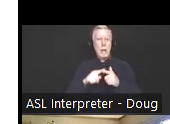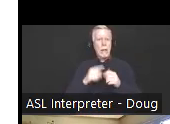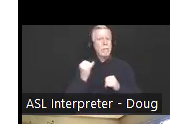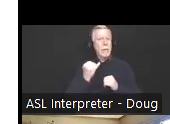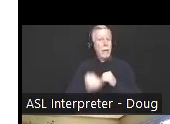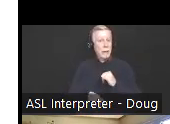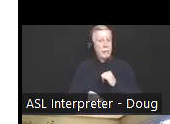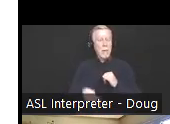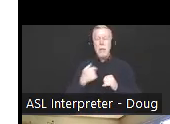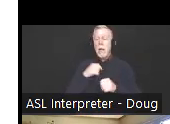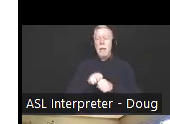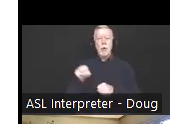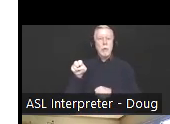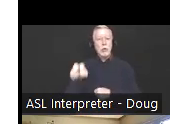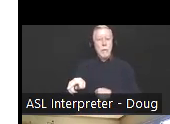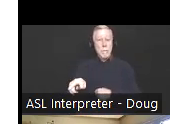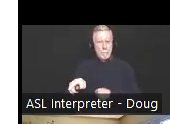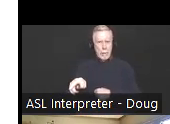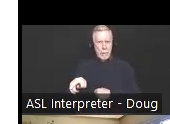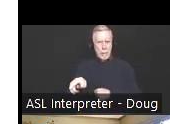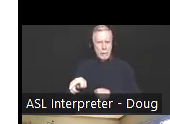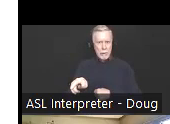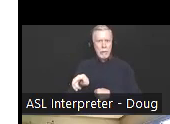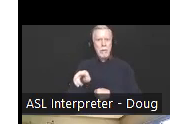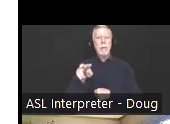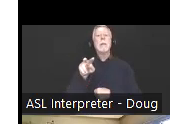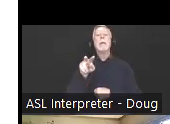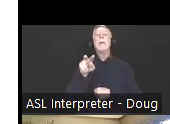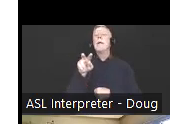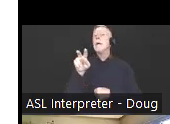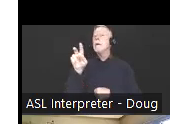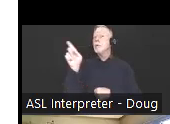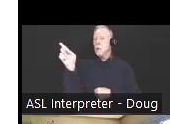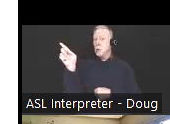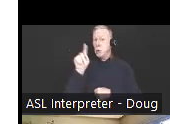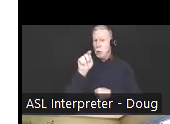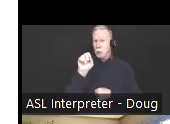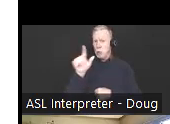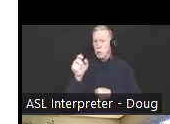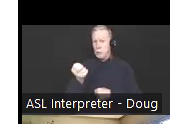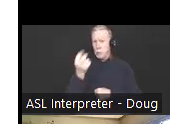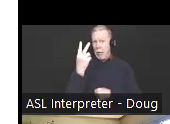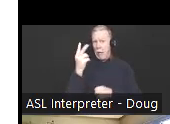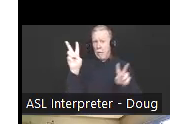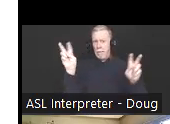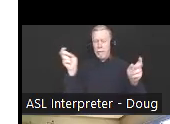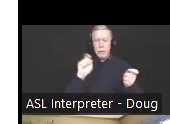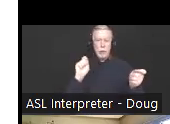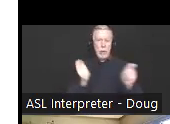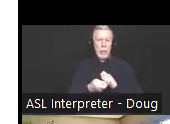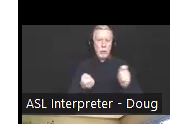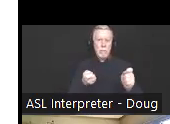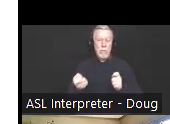I'm going to jump to tool 12, change management.